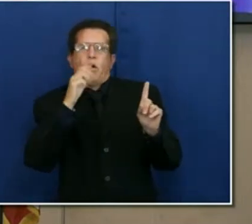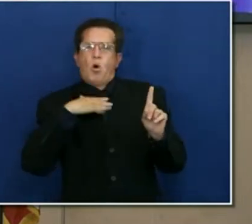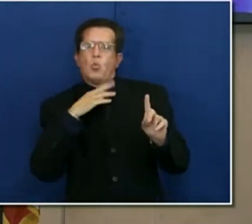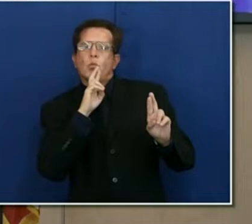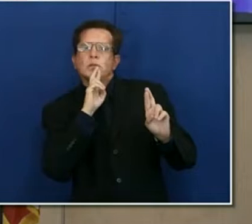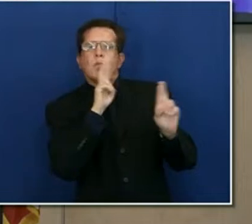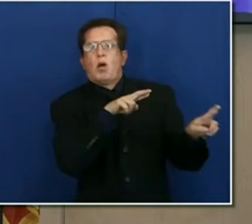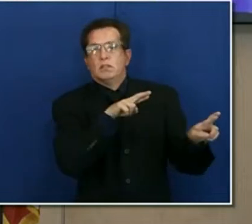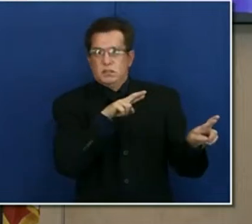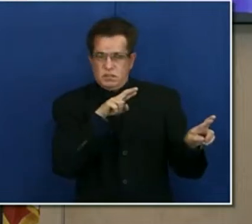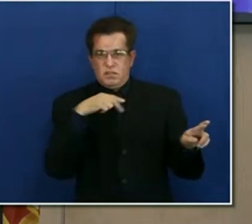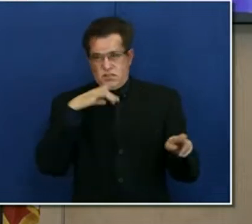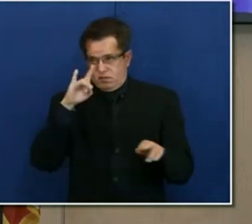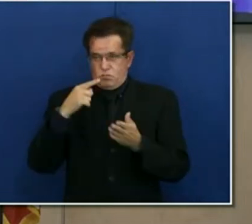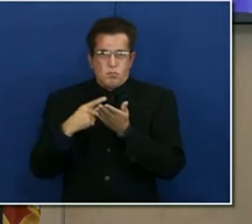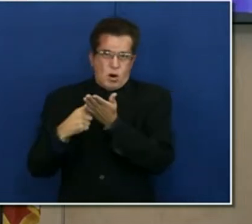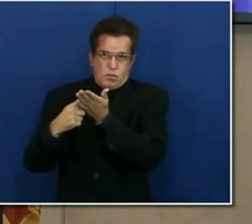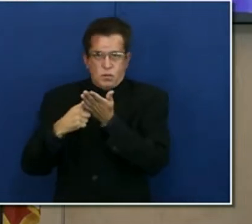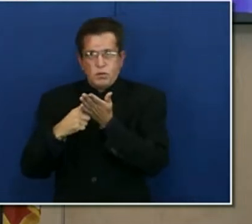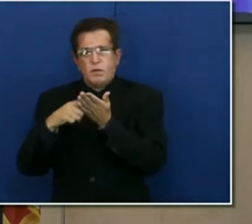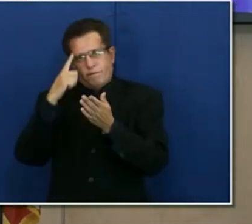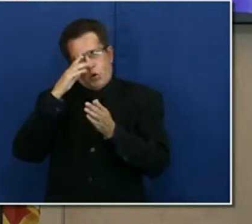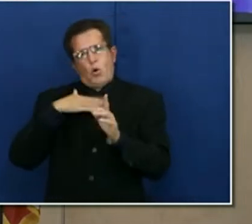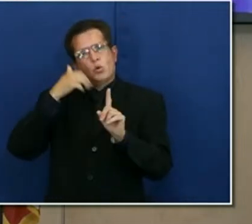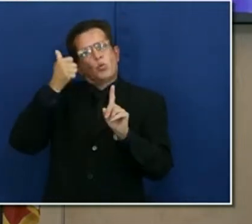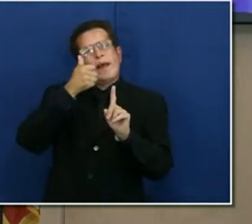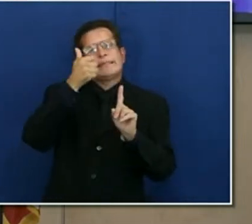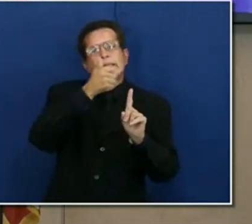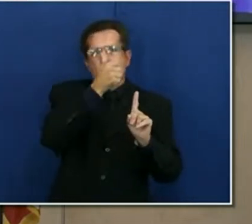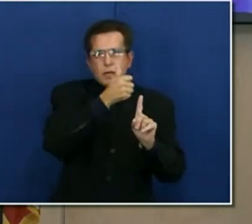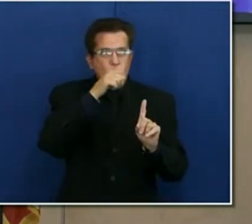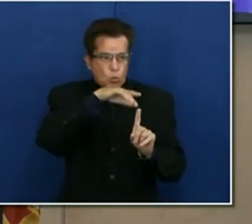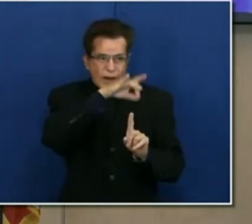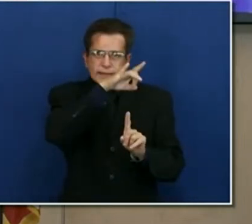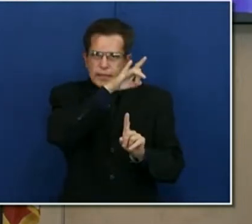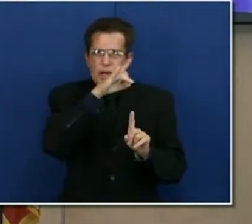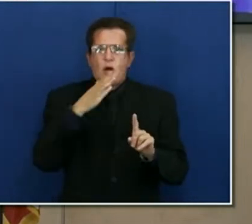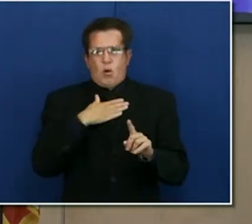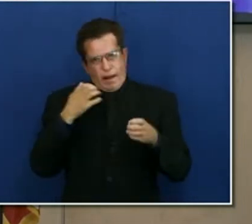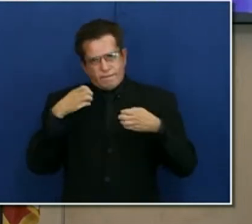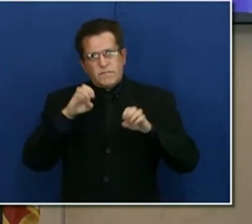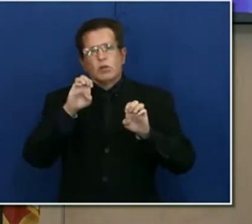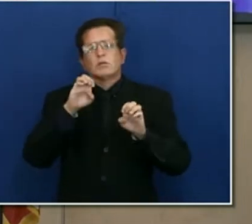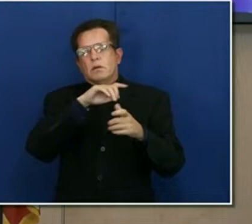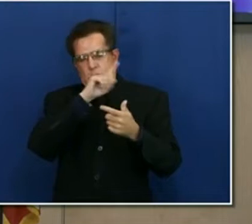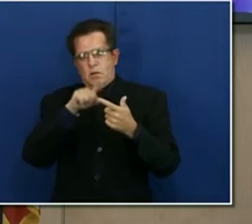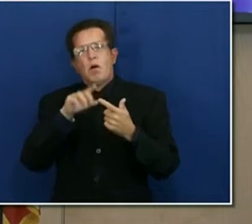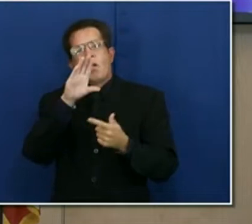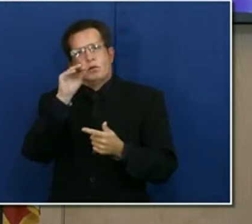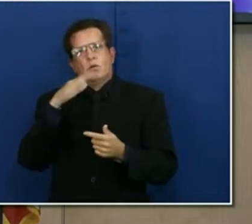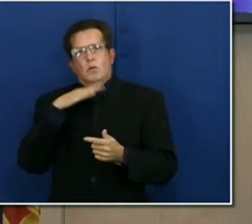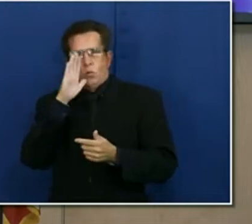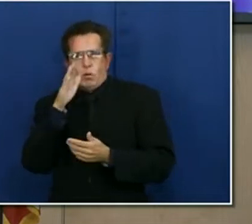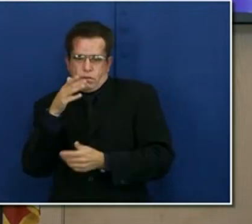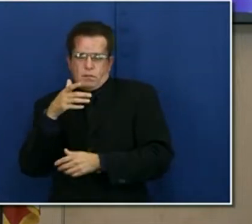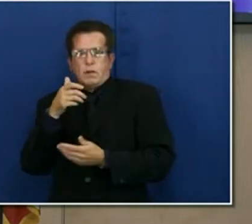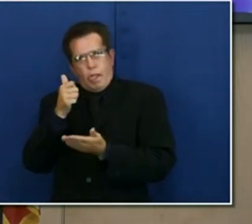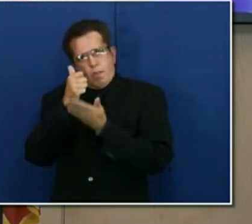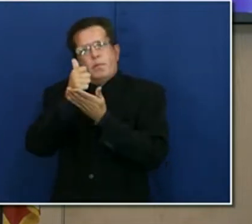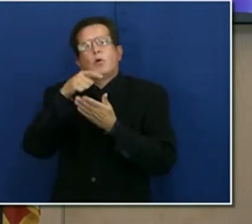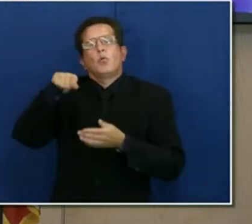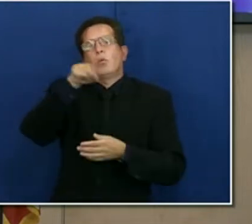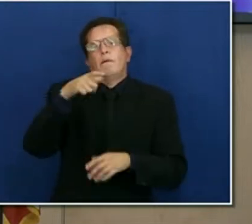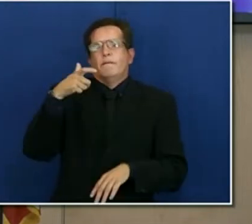got an update on our contracting tracing efforts, and we also heard about our efforts to vaccinate people for the upcoming